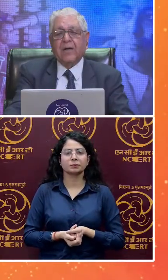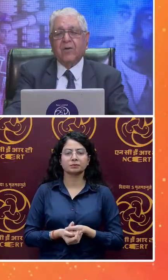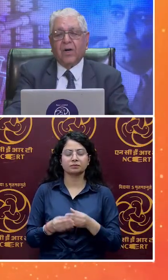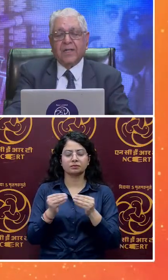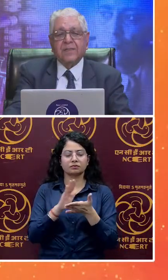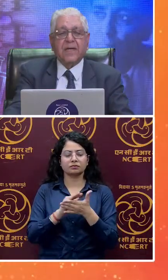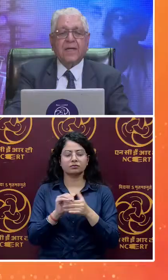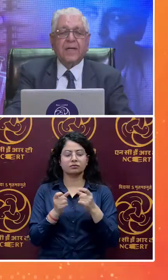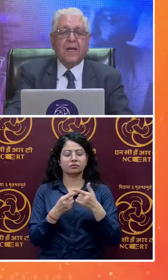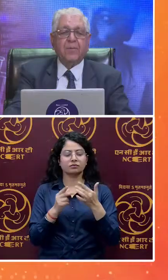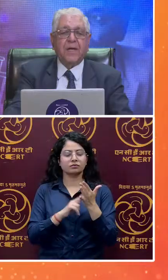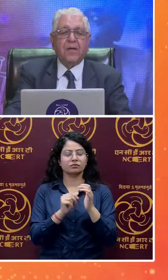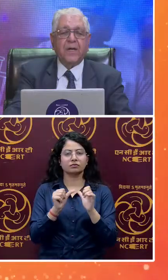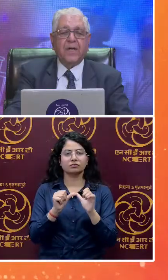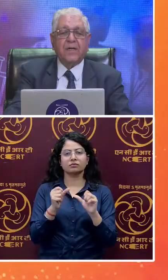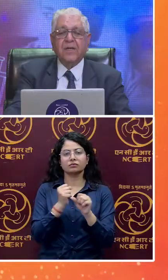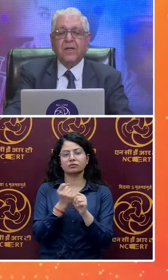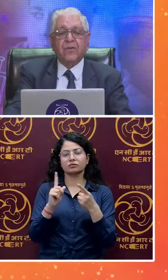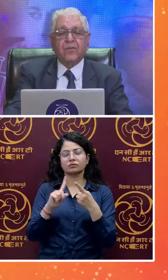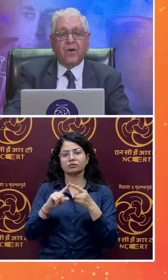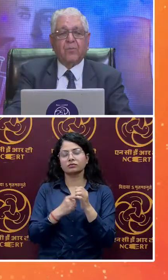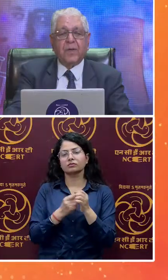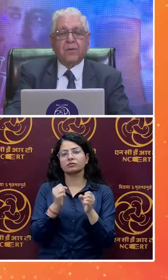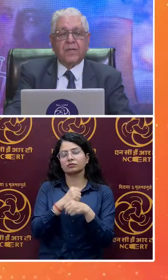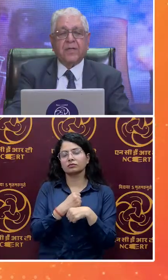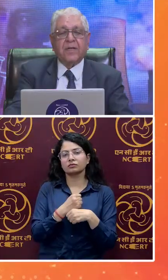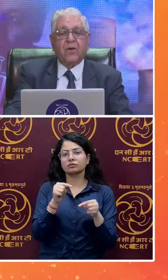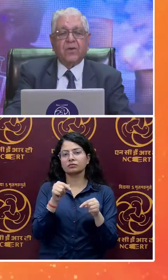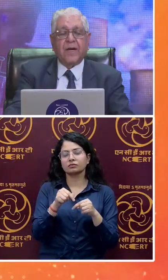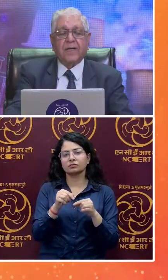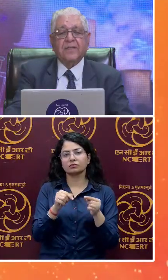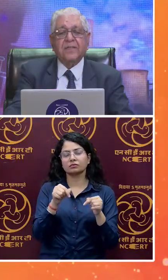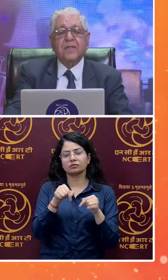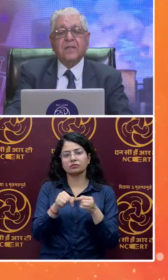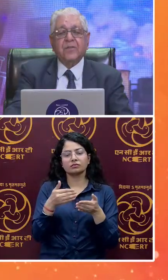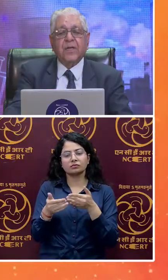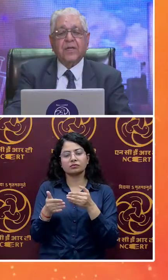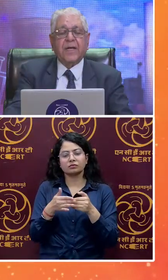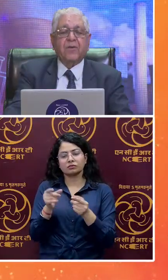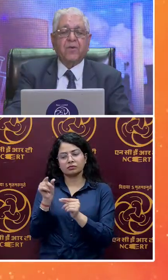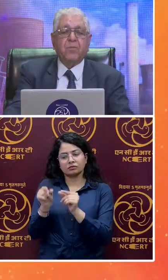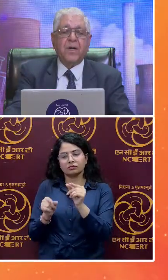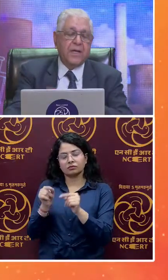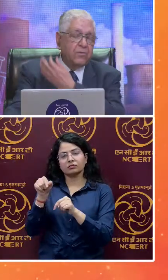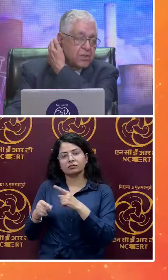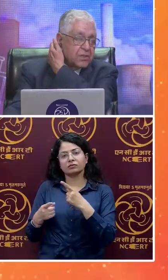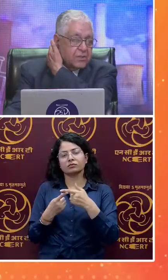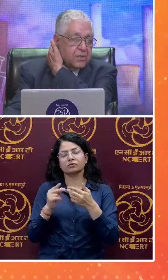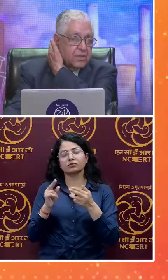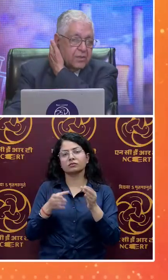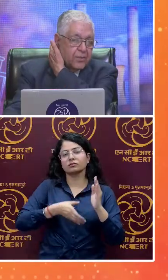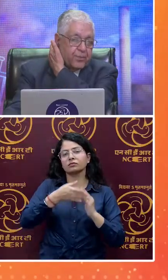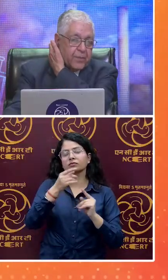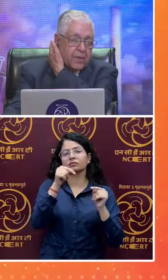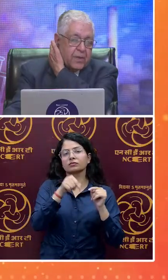Bhatnagar had got NCL and NPL built from certain contractors, though the TIFR building was